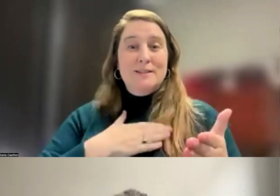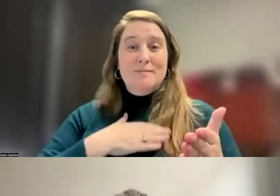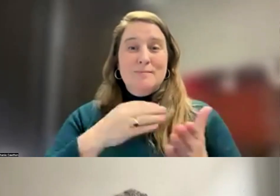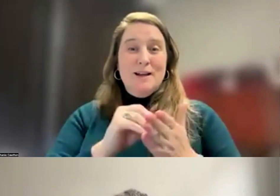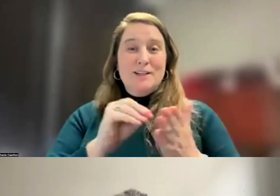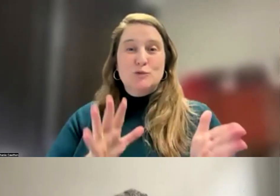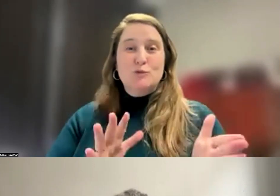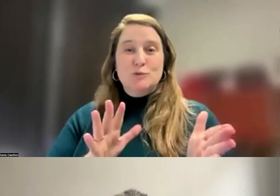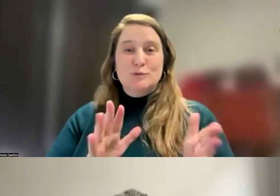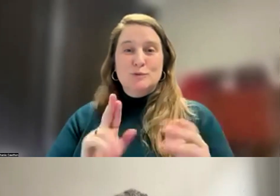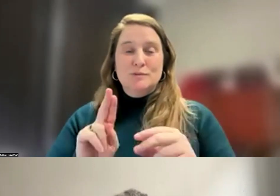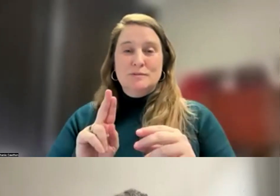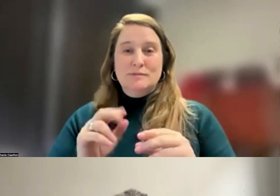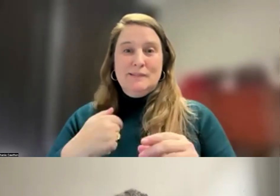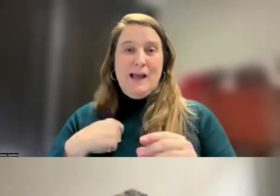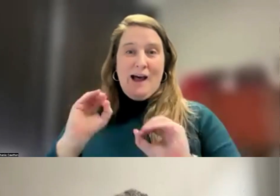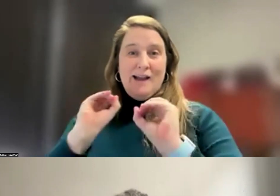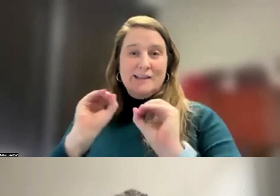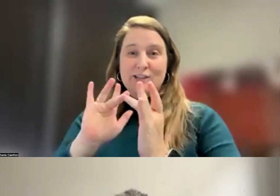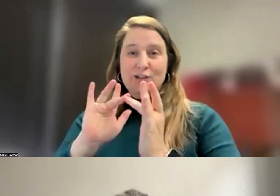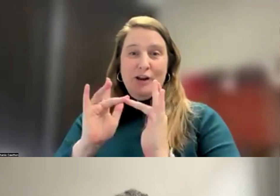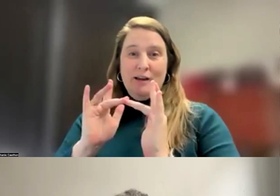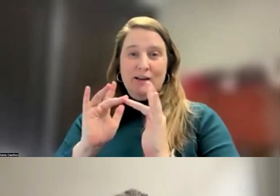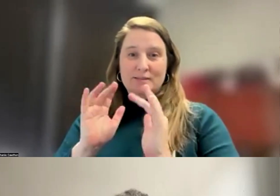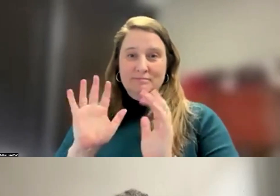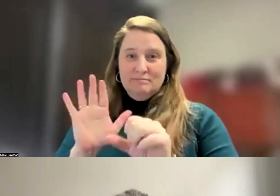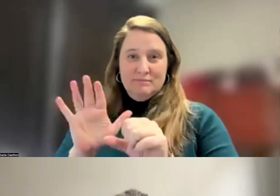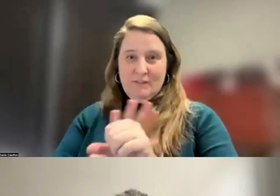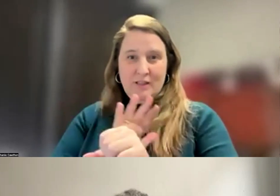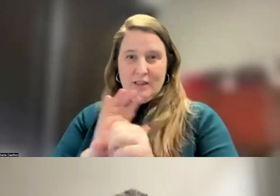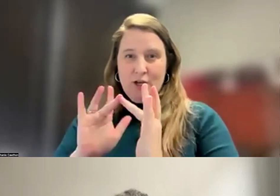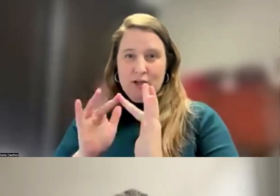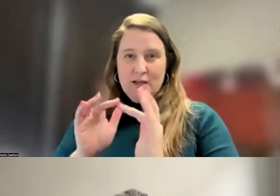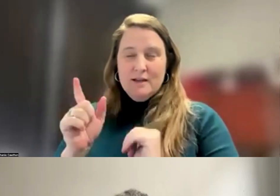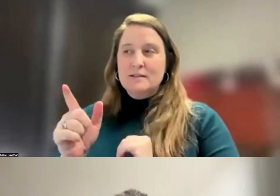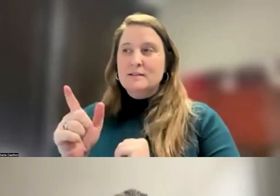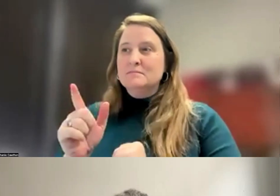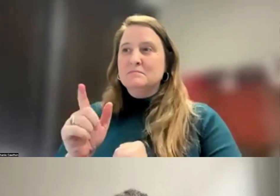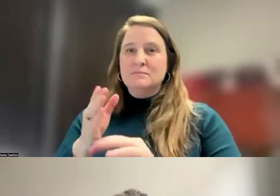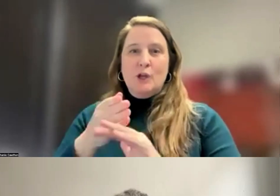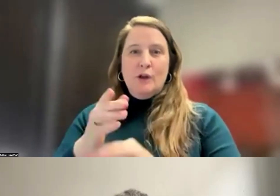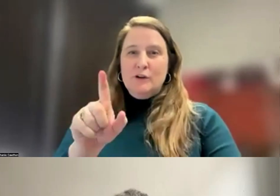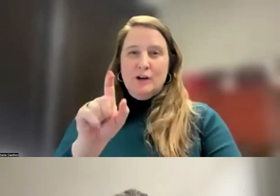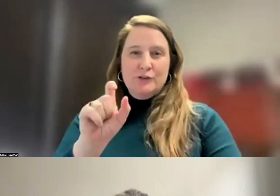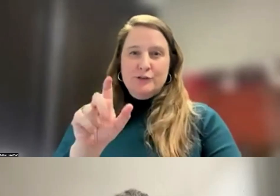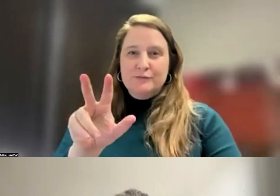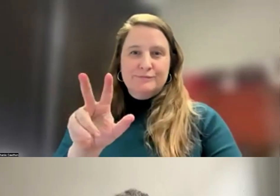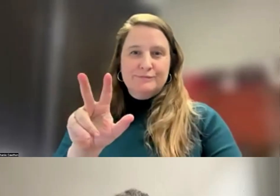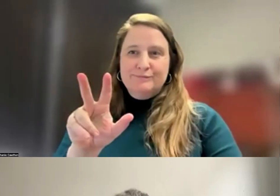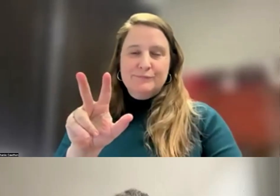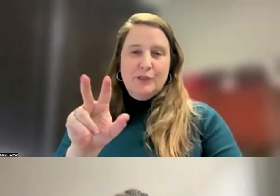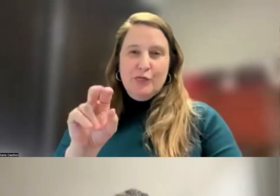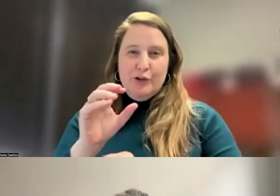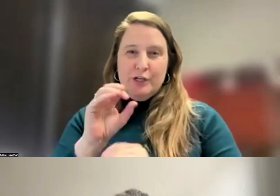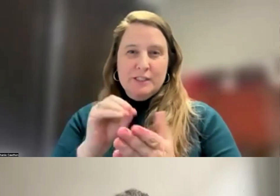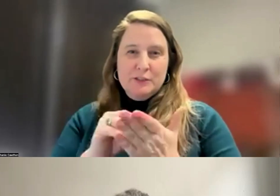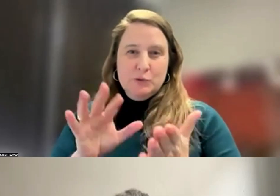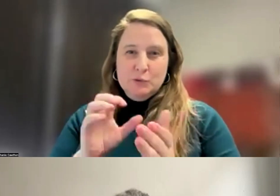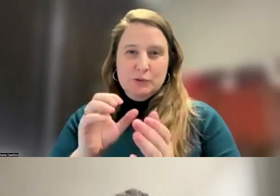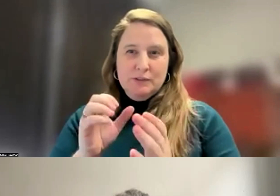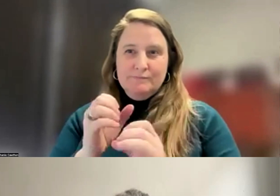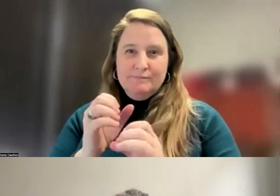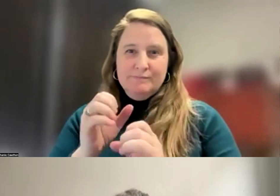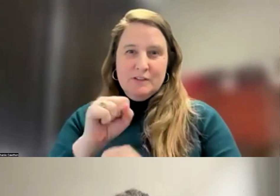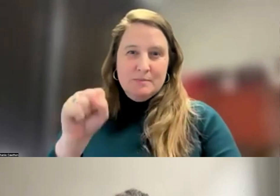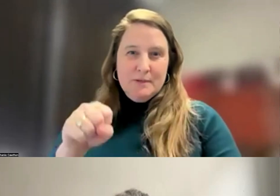One thing that I wanted to remember, because my students, I teach online, completely online, and I teach, I don't know,